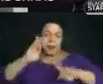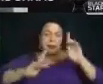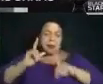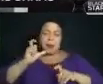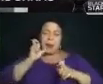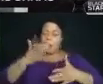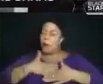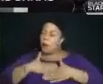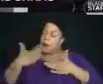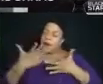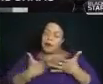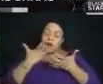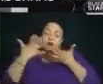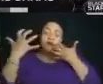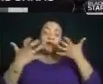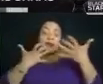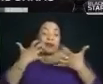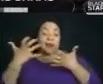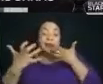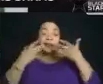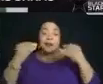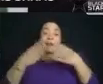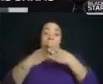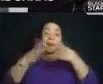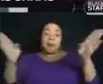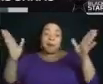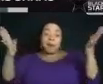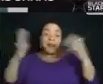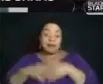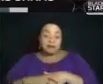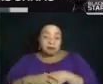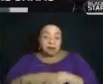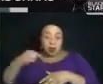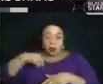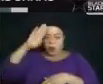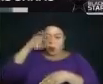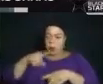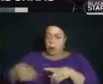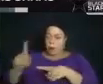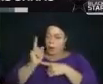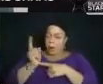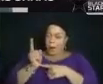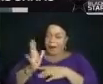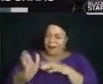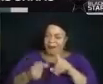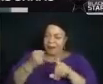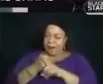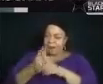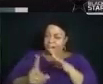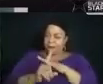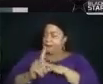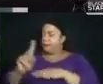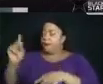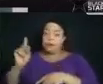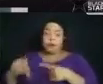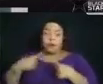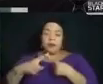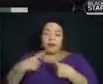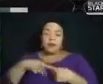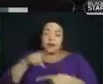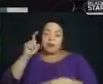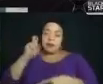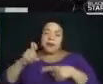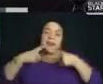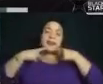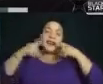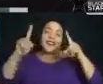know that there are moments when in the anointing we must declare good news to the poor and recovery of